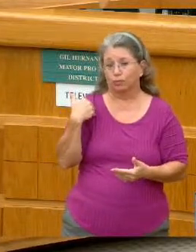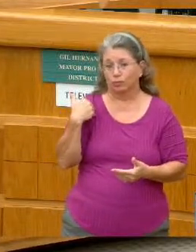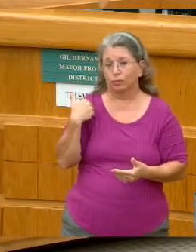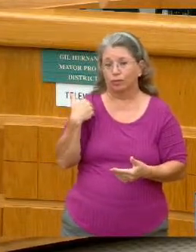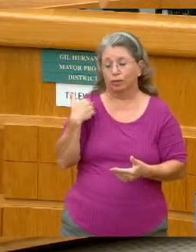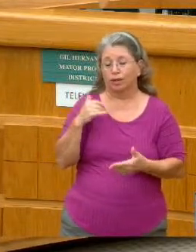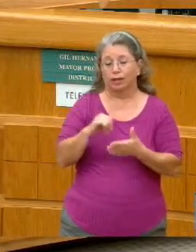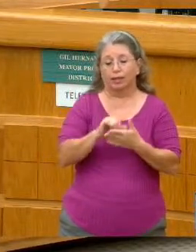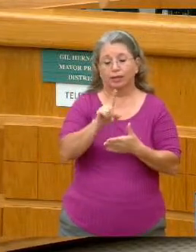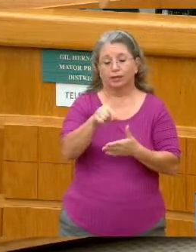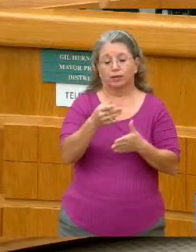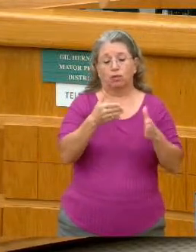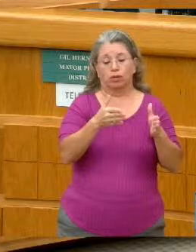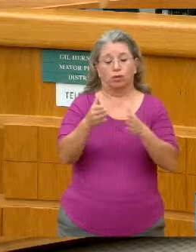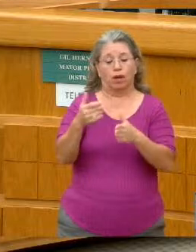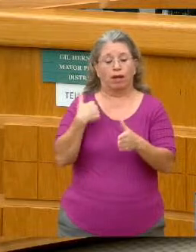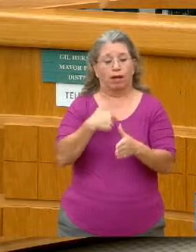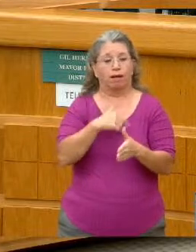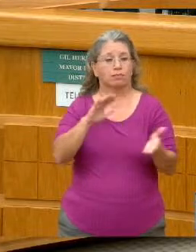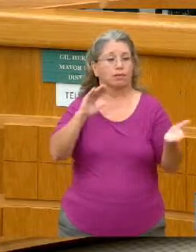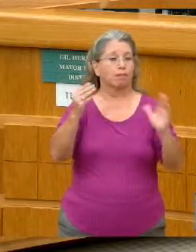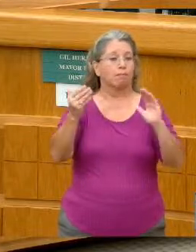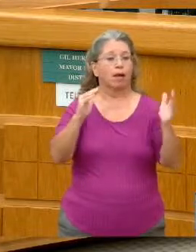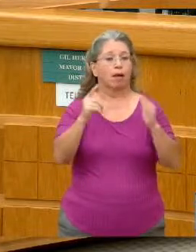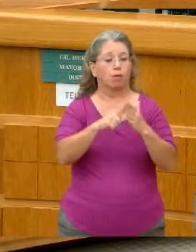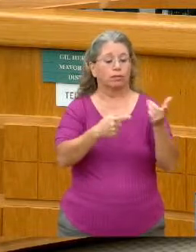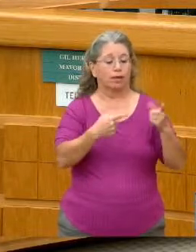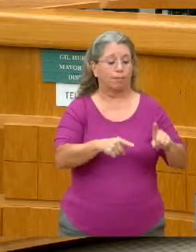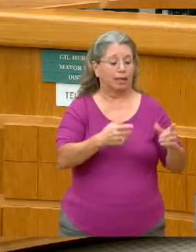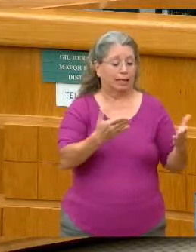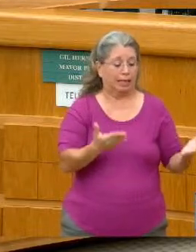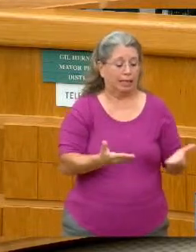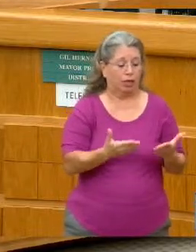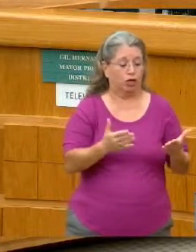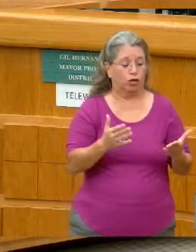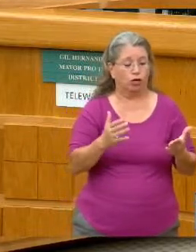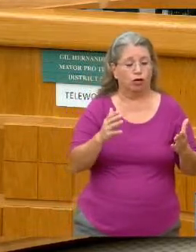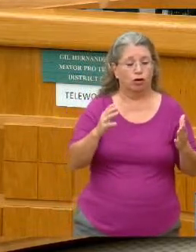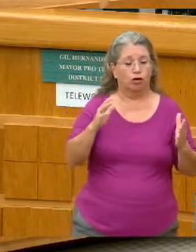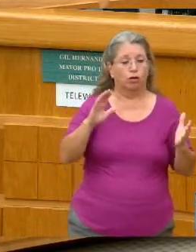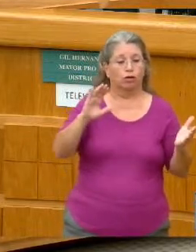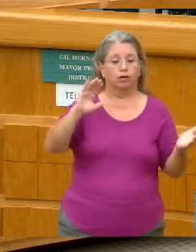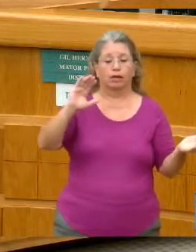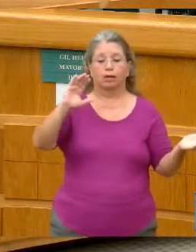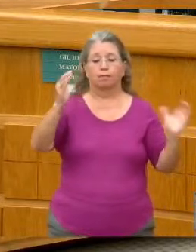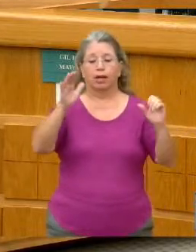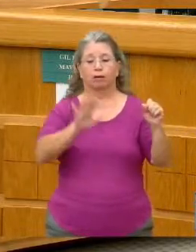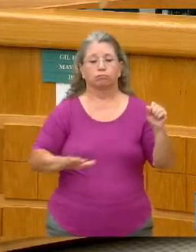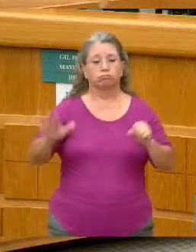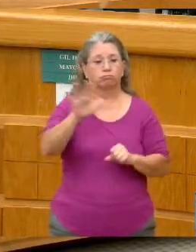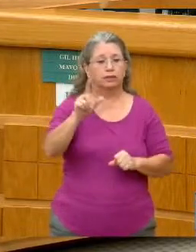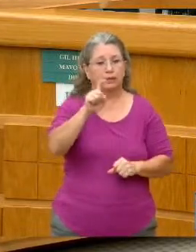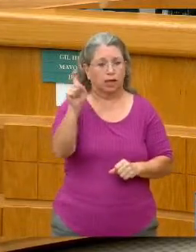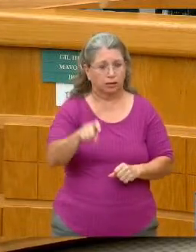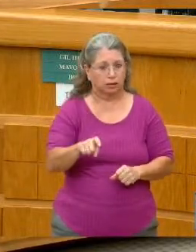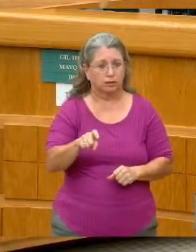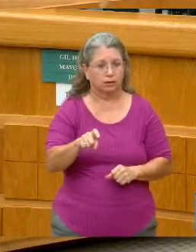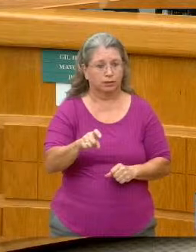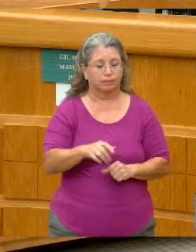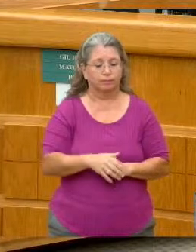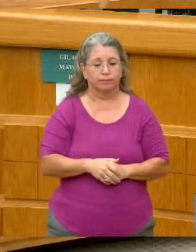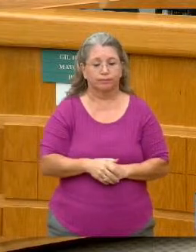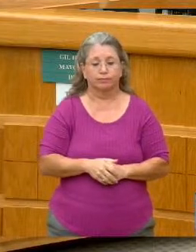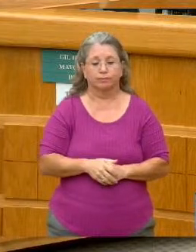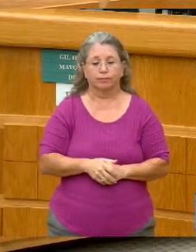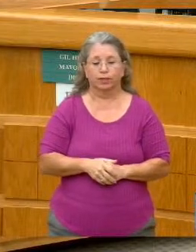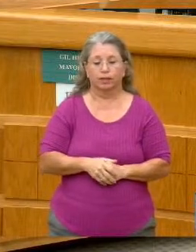it's the only way for us to compare what's happening here versus the rest of Texas. And you don't have to take my